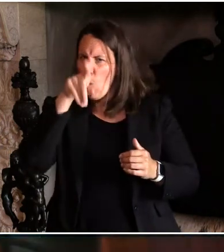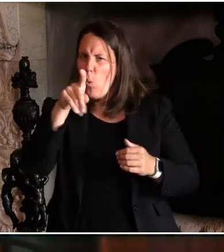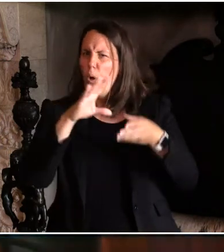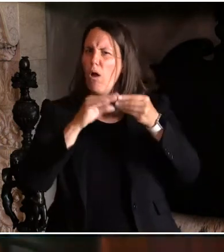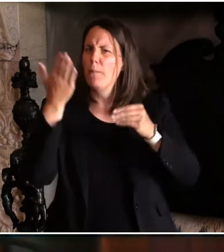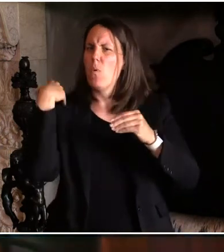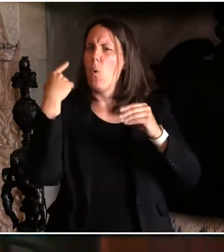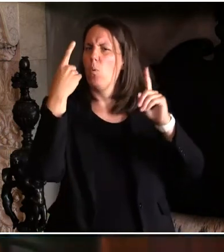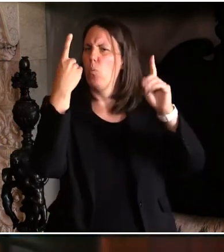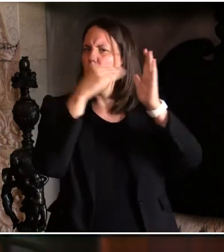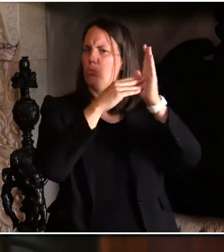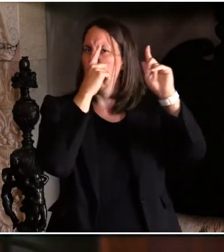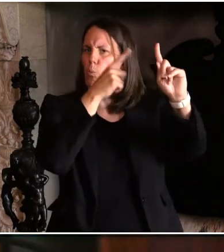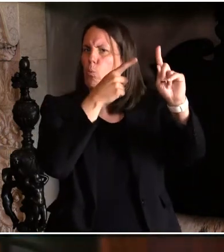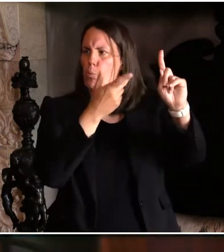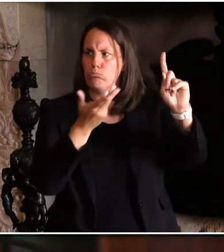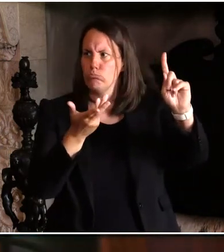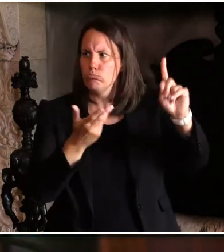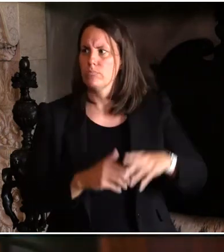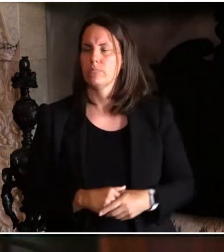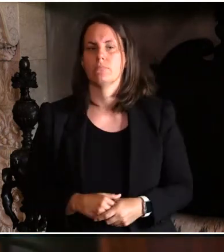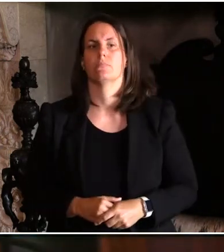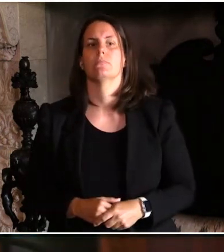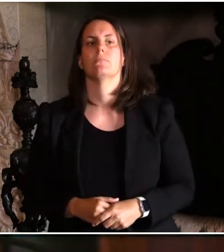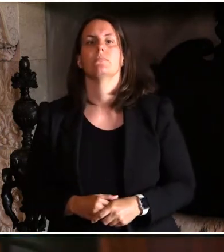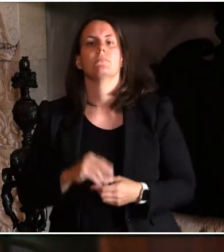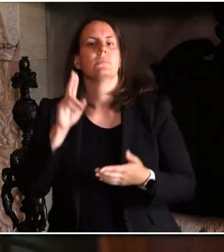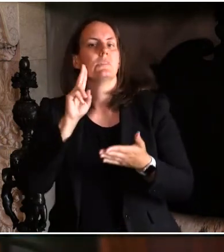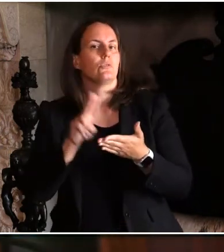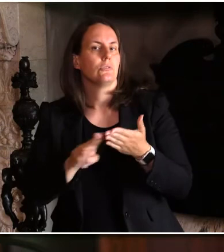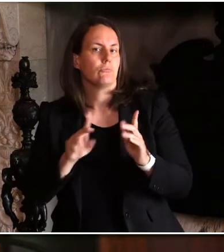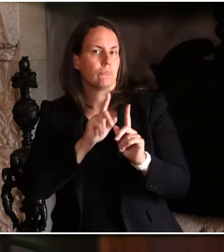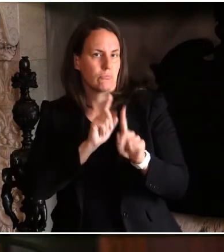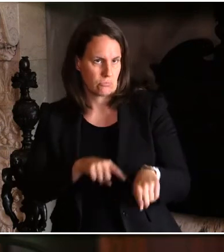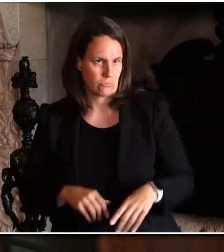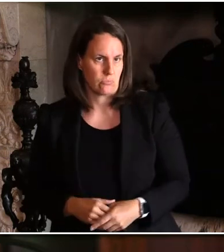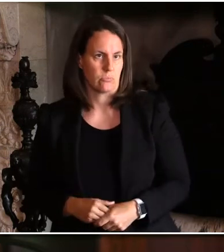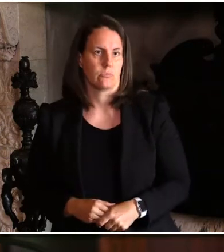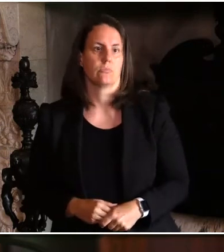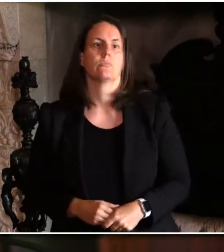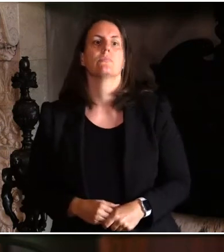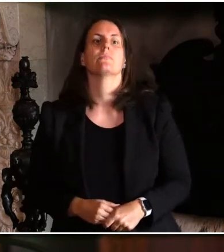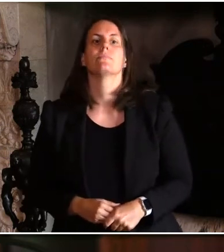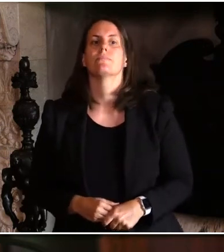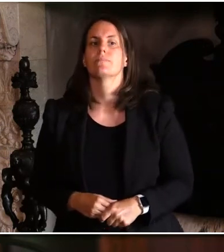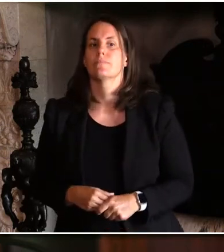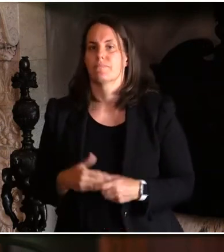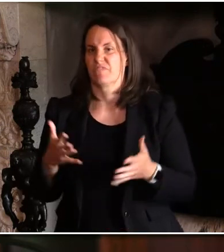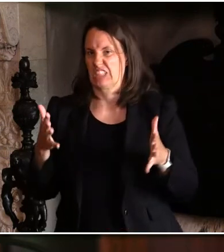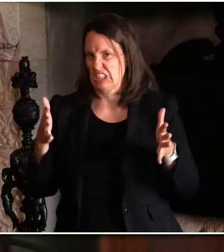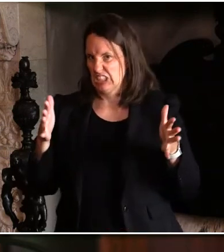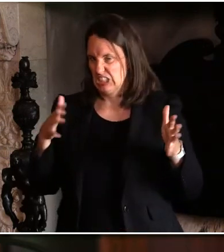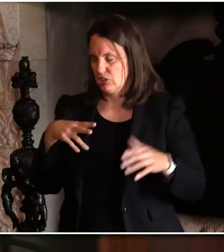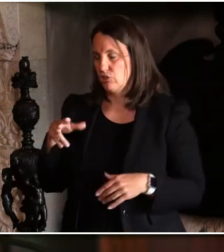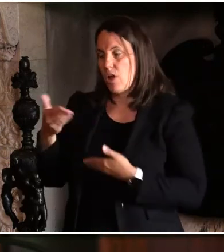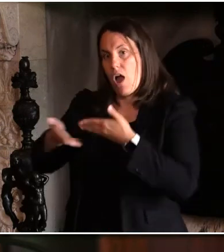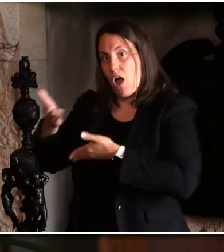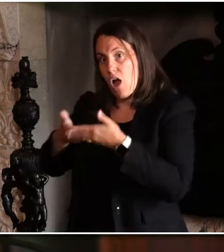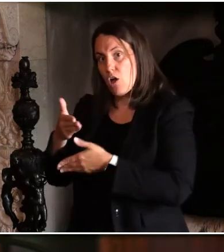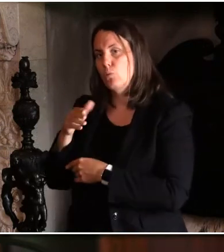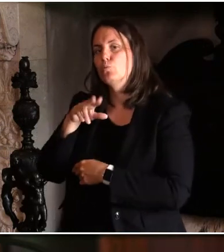So we have brought on board 200 LTEs at the state level to